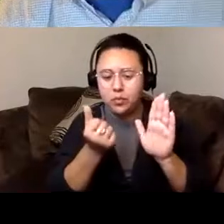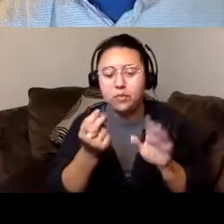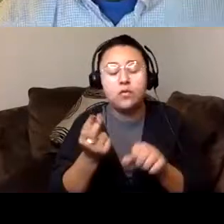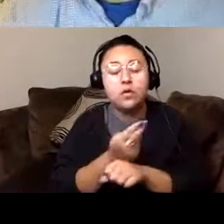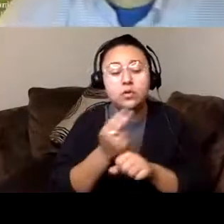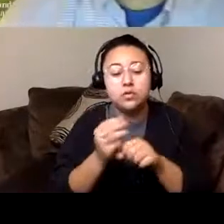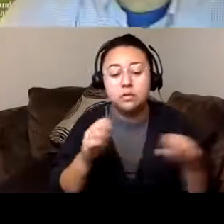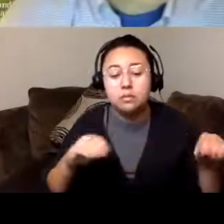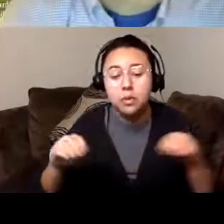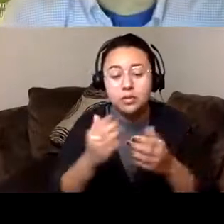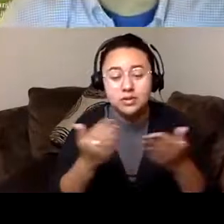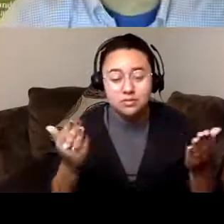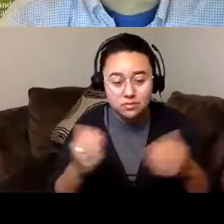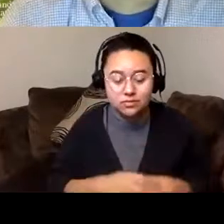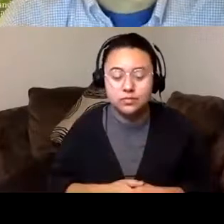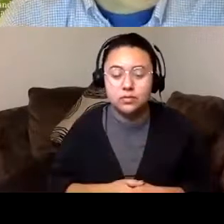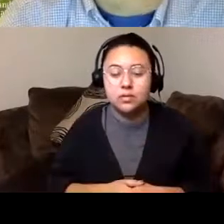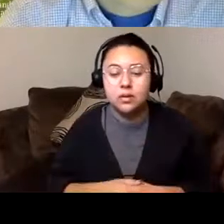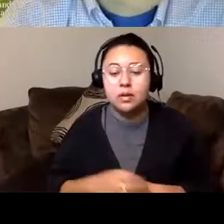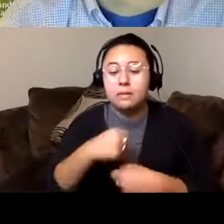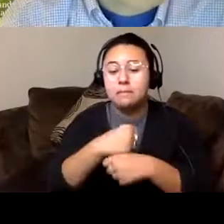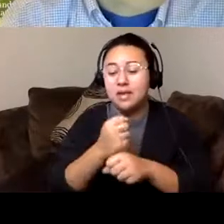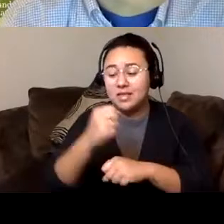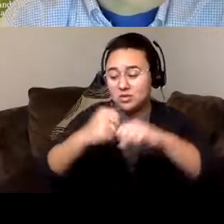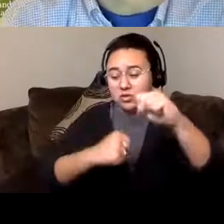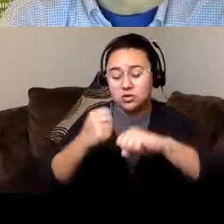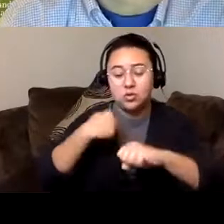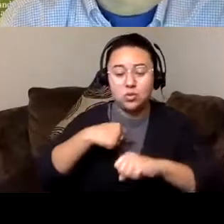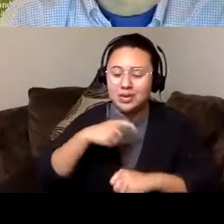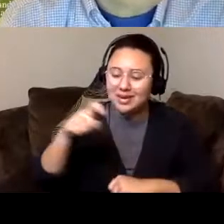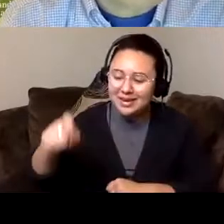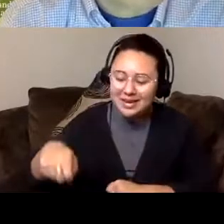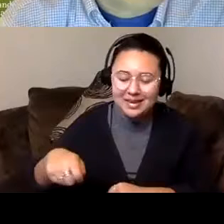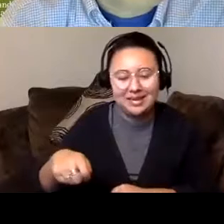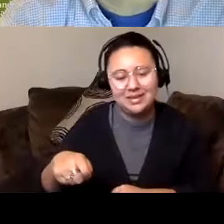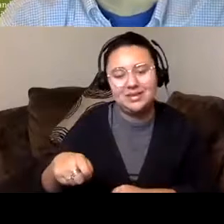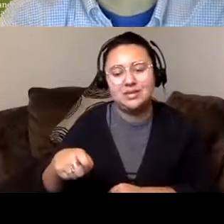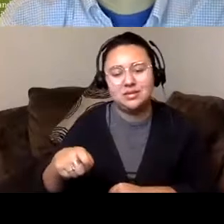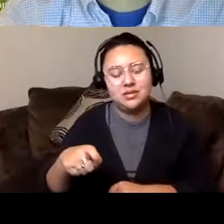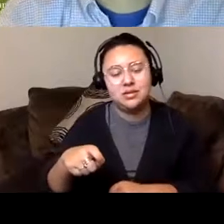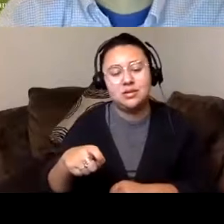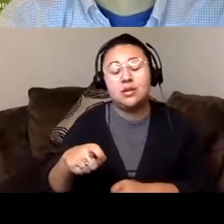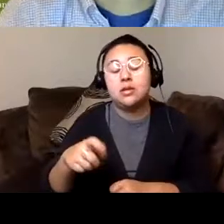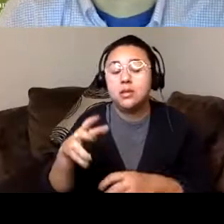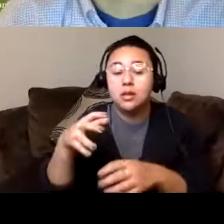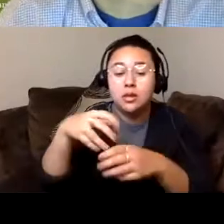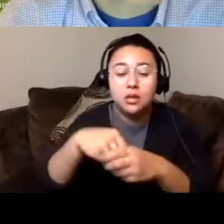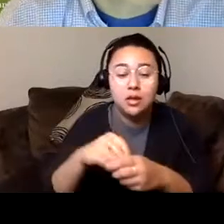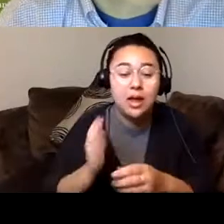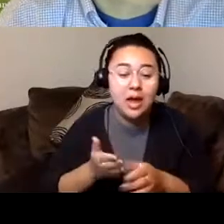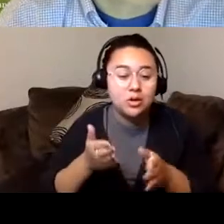devices and creating the infrastructure that we need to actually have those be incorporated into our street